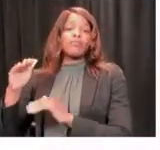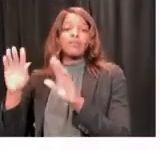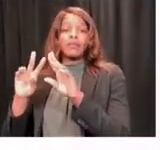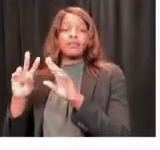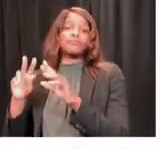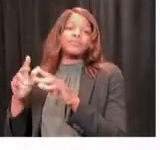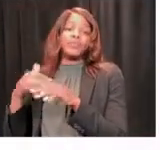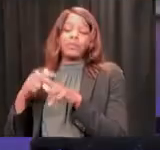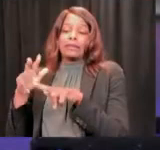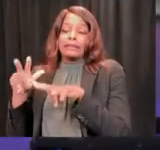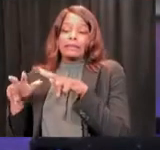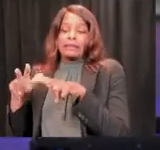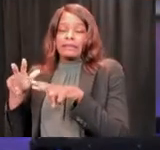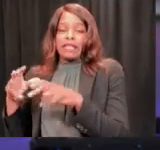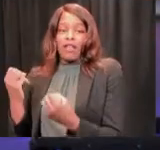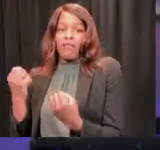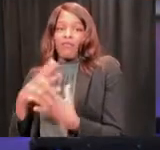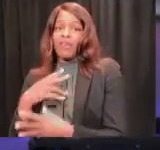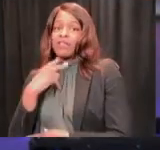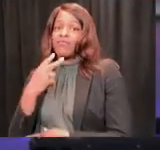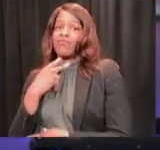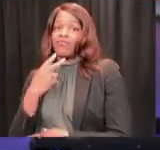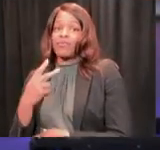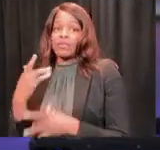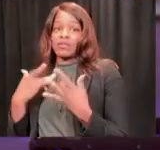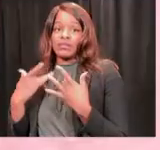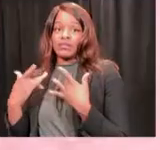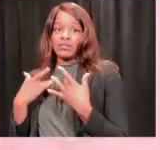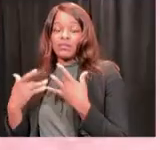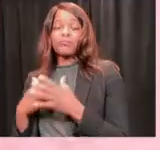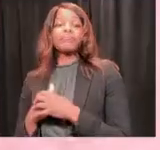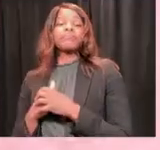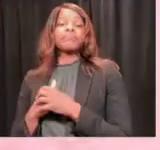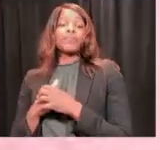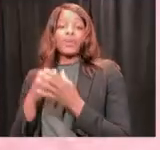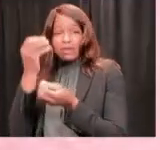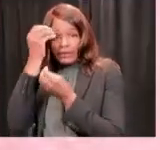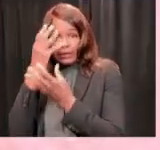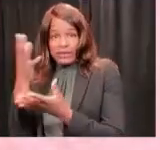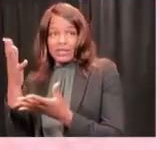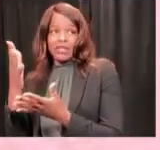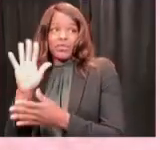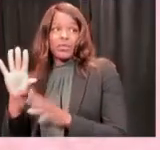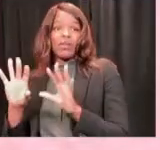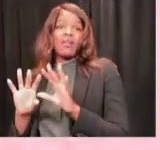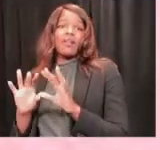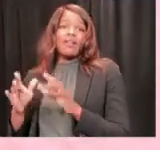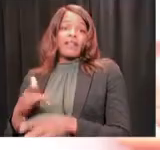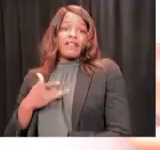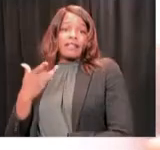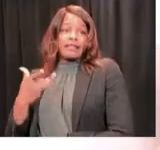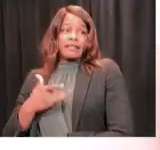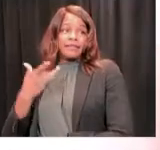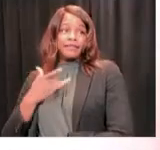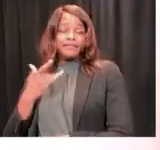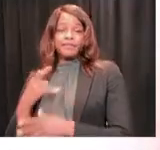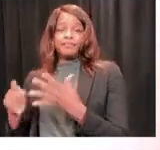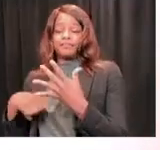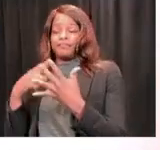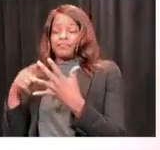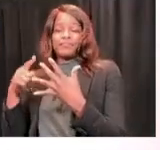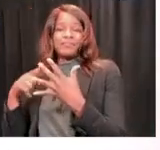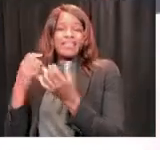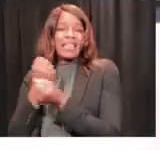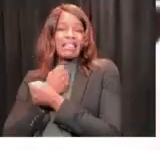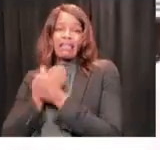on eggshells, afraid to voice your concerns, afraid to share your feelings, afraid to be yourself. And sometimes there was lack of love,